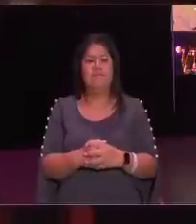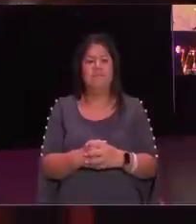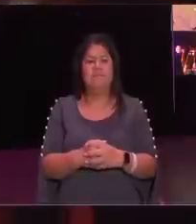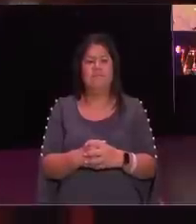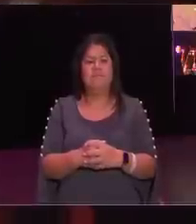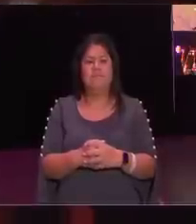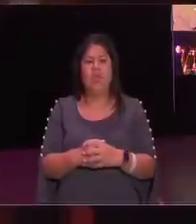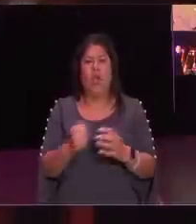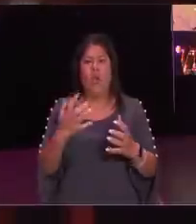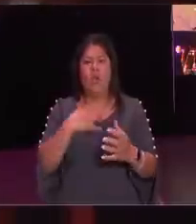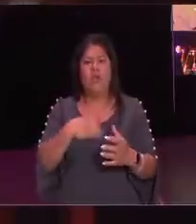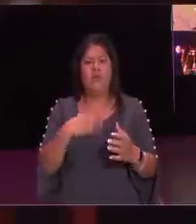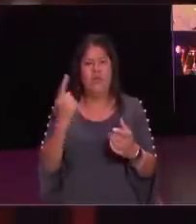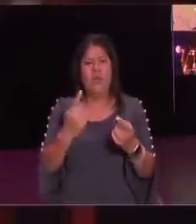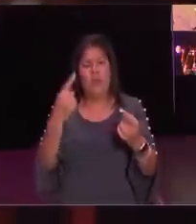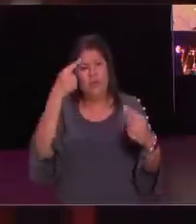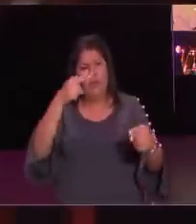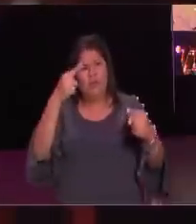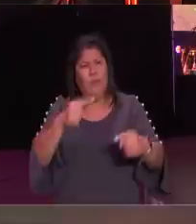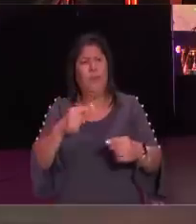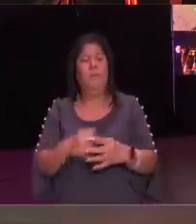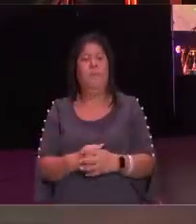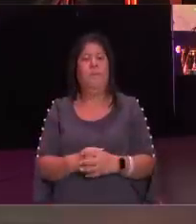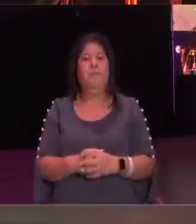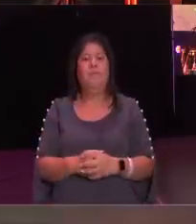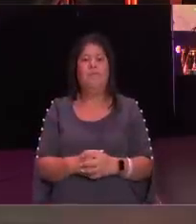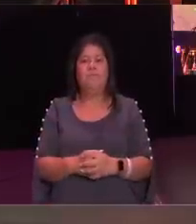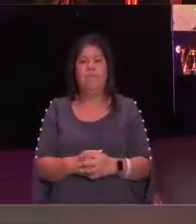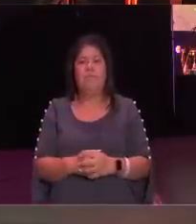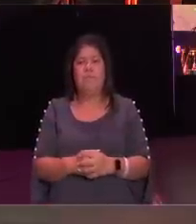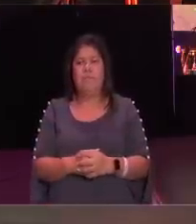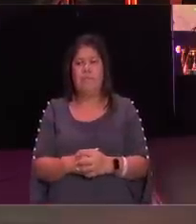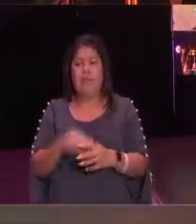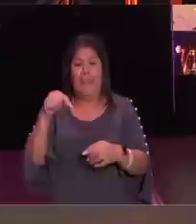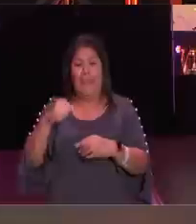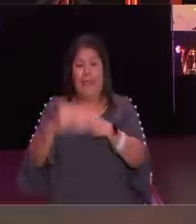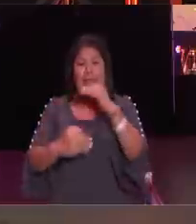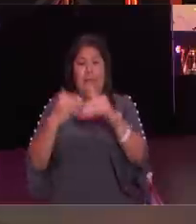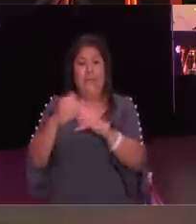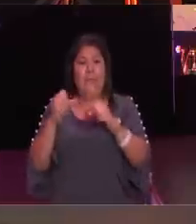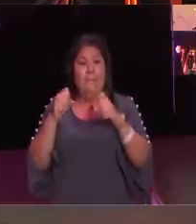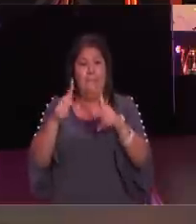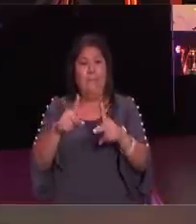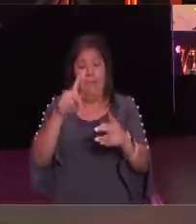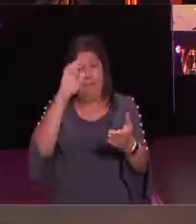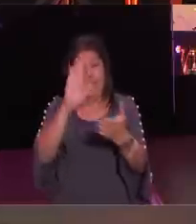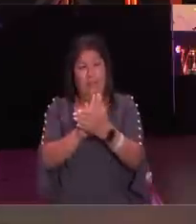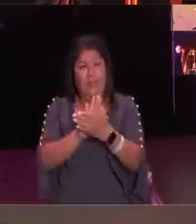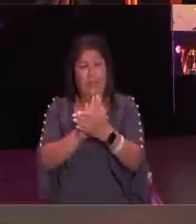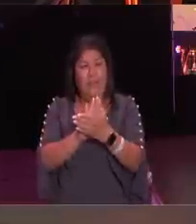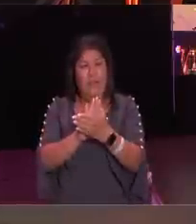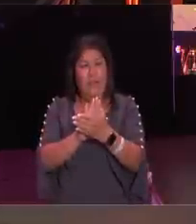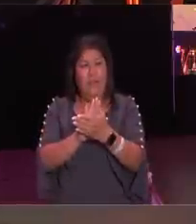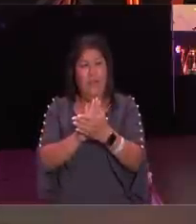I wish I had somebody here today that would agree with me that this generation of apostolic believers, we are an answer to